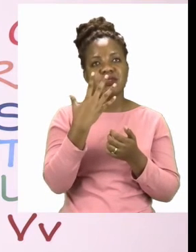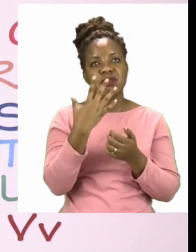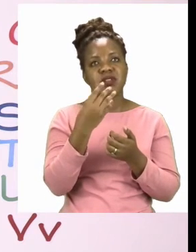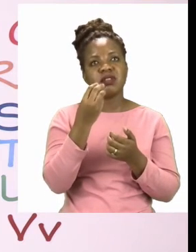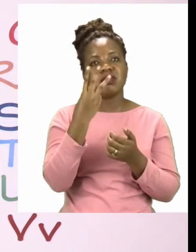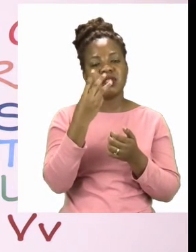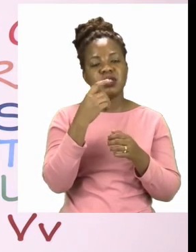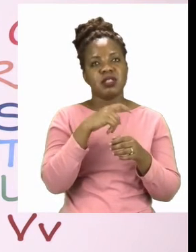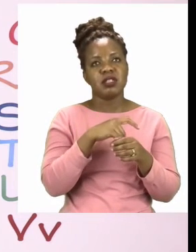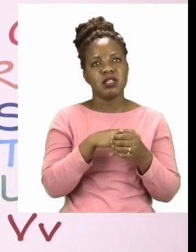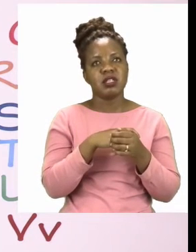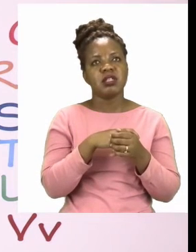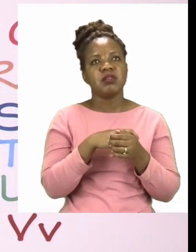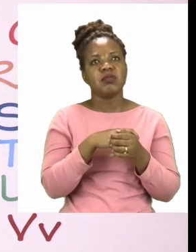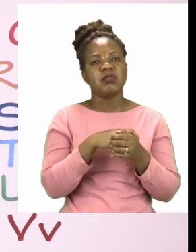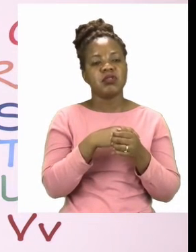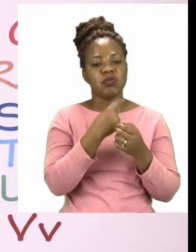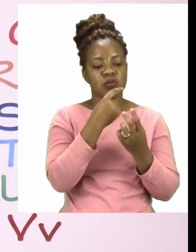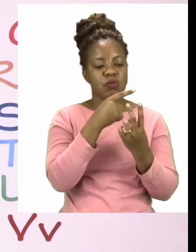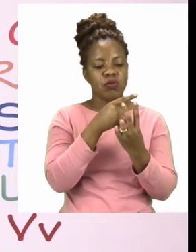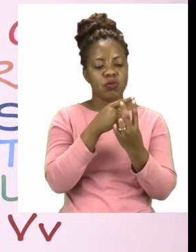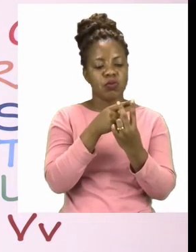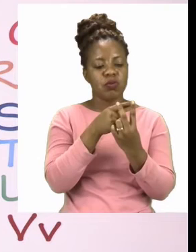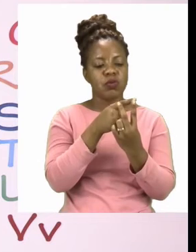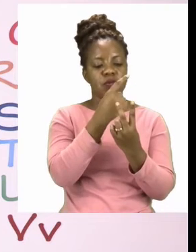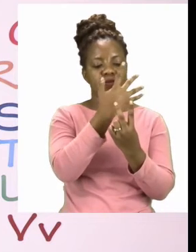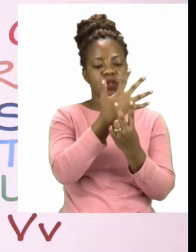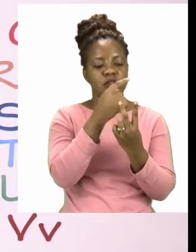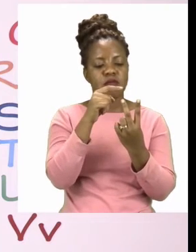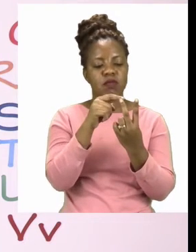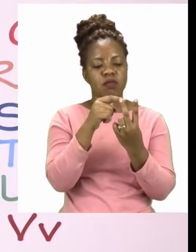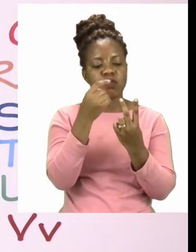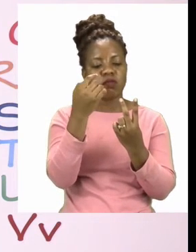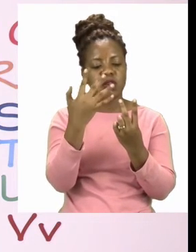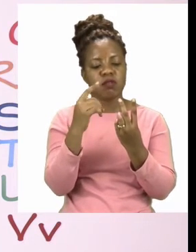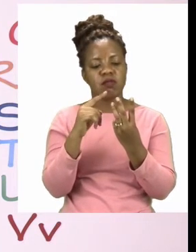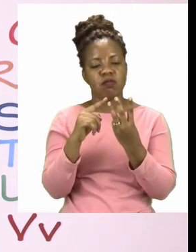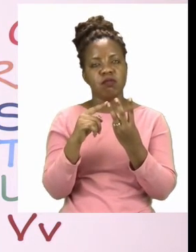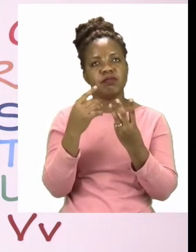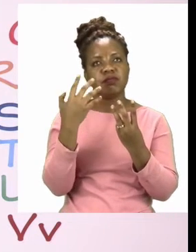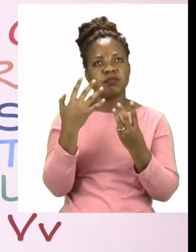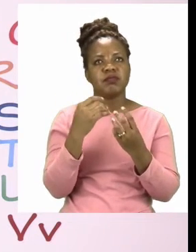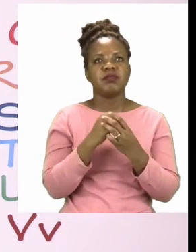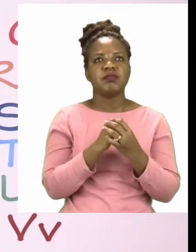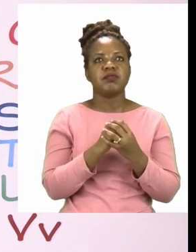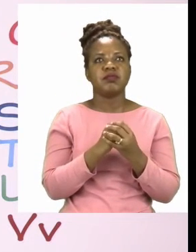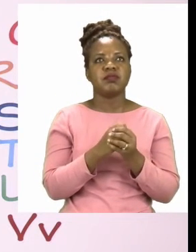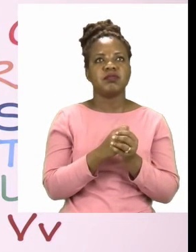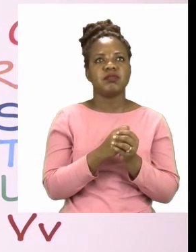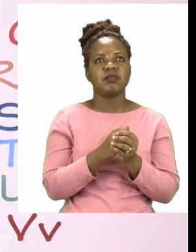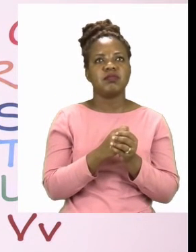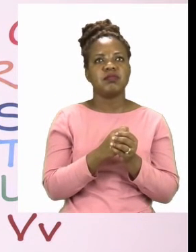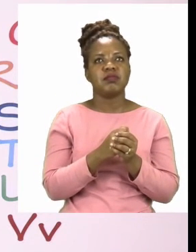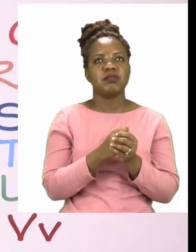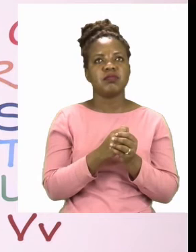and 5 is also in the last one. Now I have completed my shell and I can go and move on to the